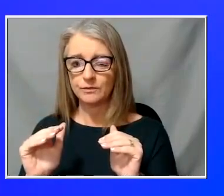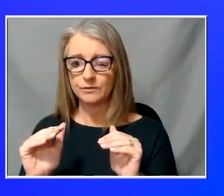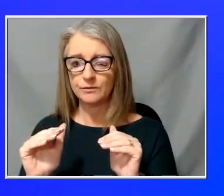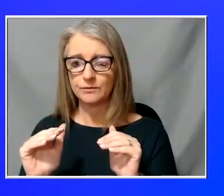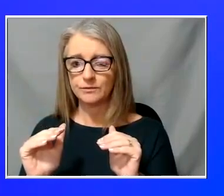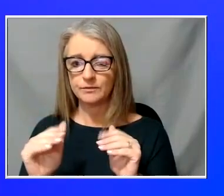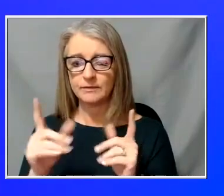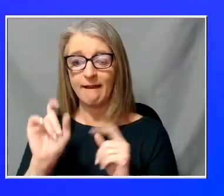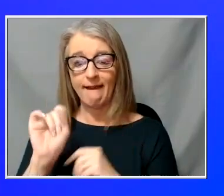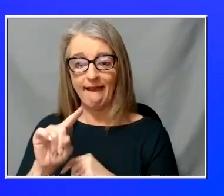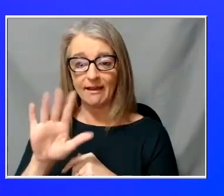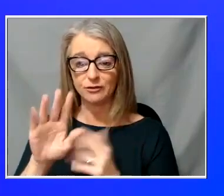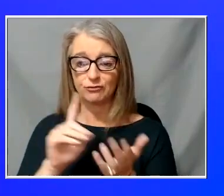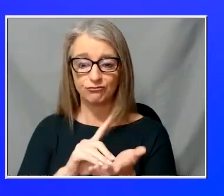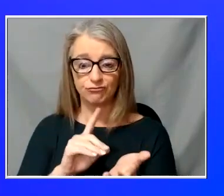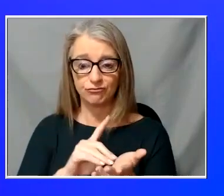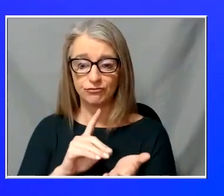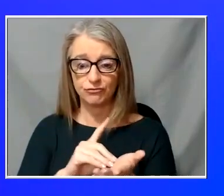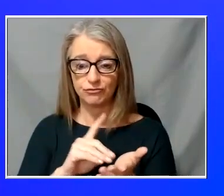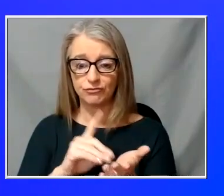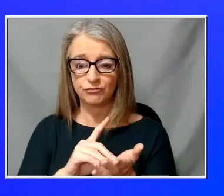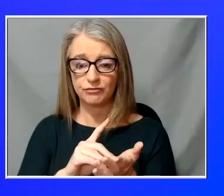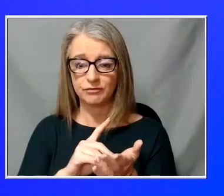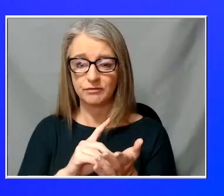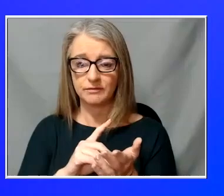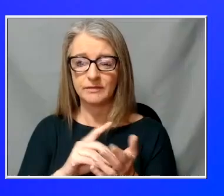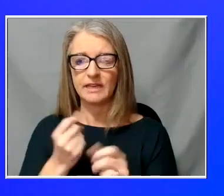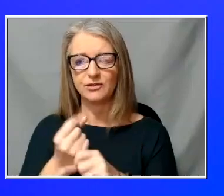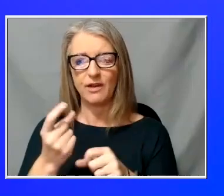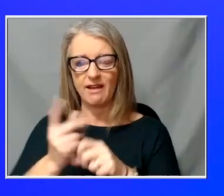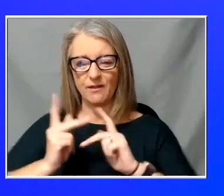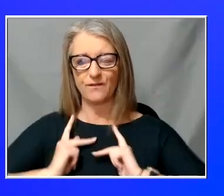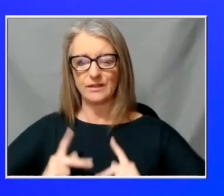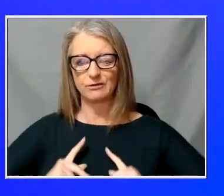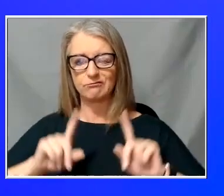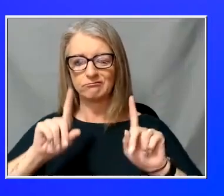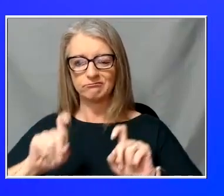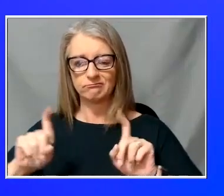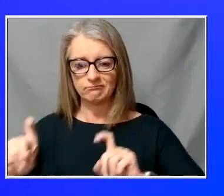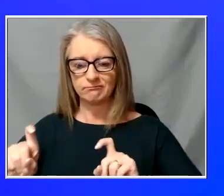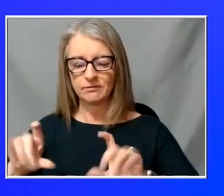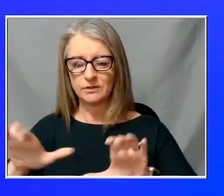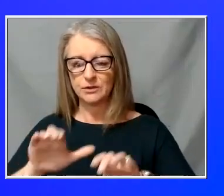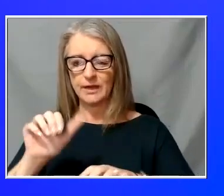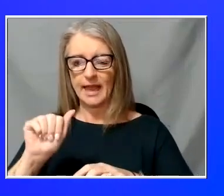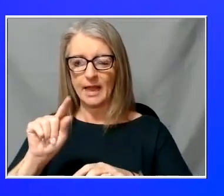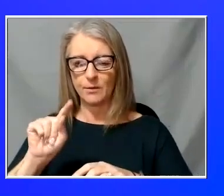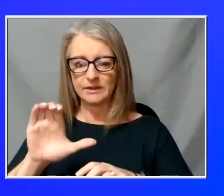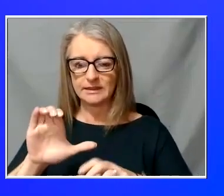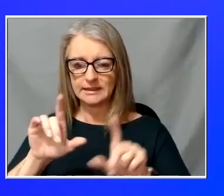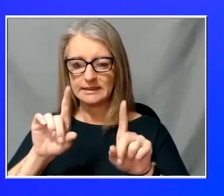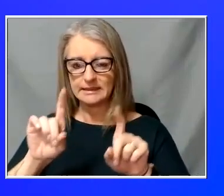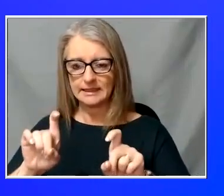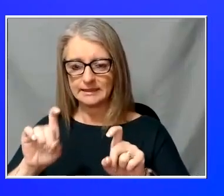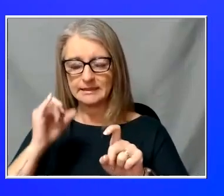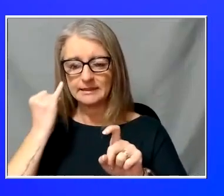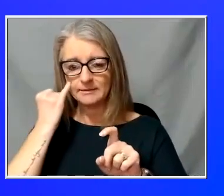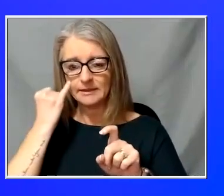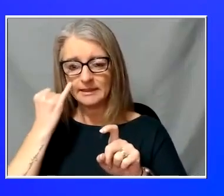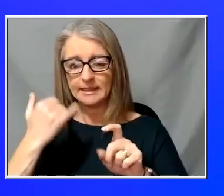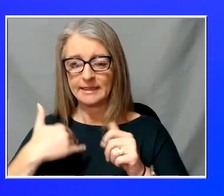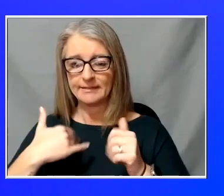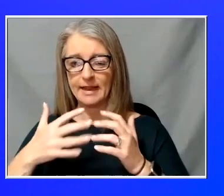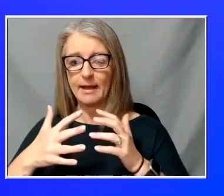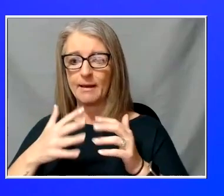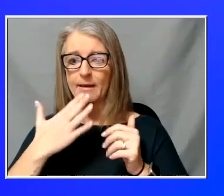ask the doctor, at the annual physical exam to do A1C test, especially if you are now the American